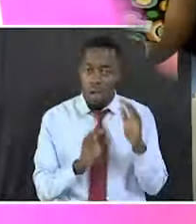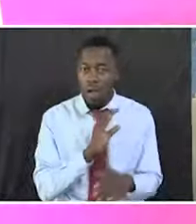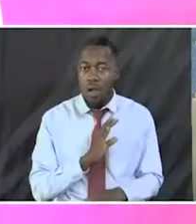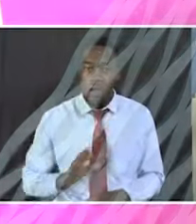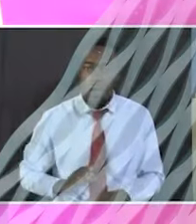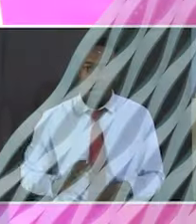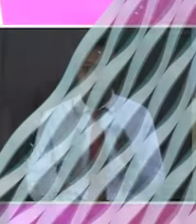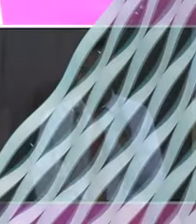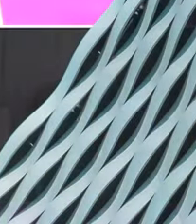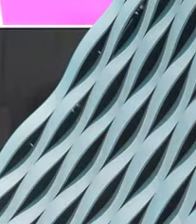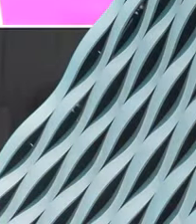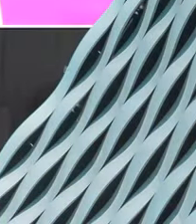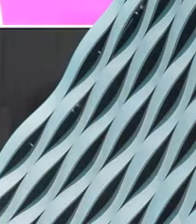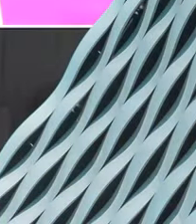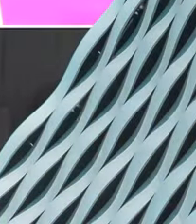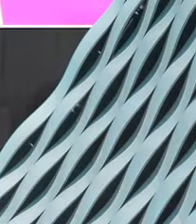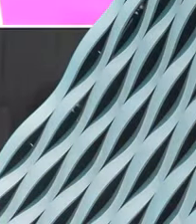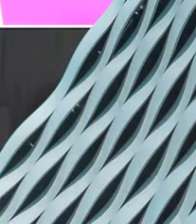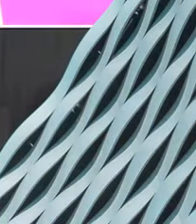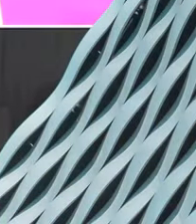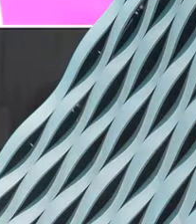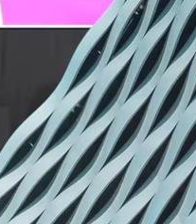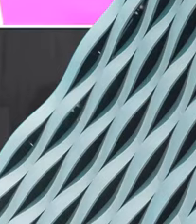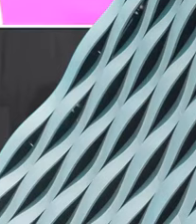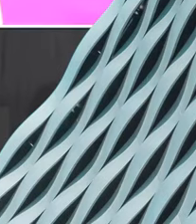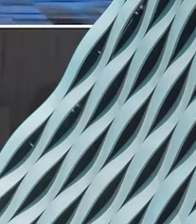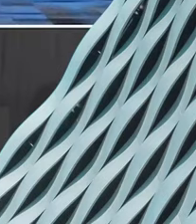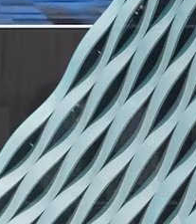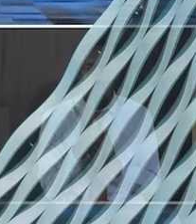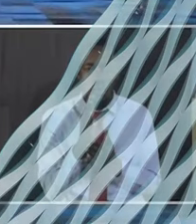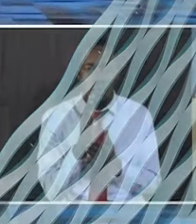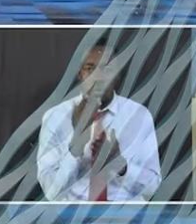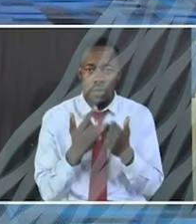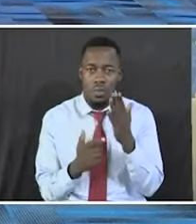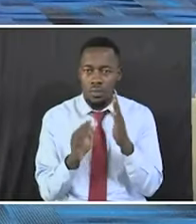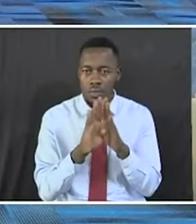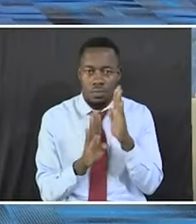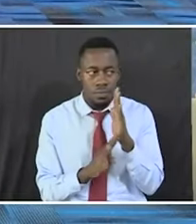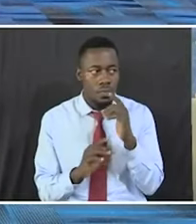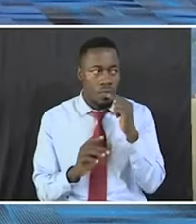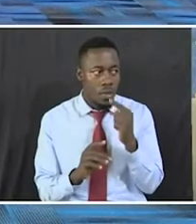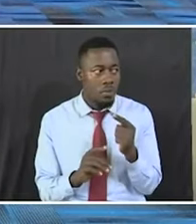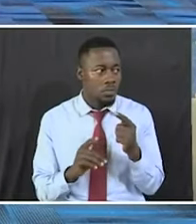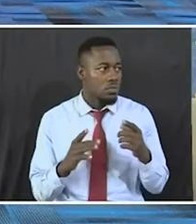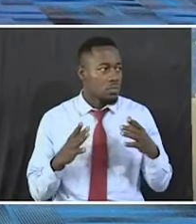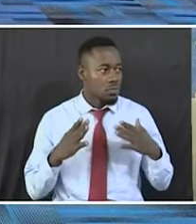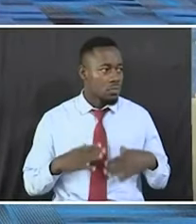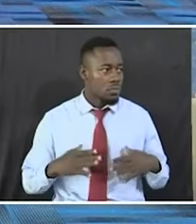By the virtue that we hold the Bible true as God's word, and those people who cherish the word of